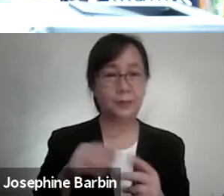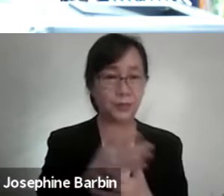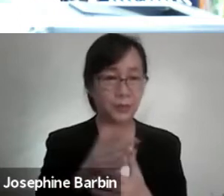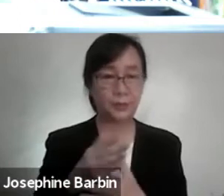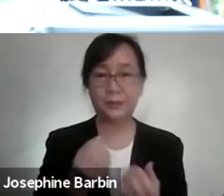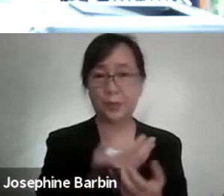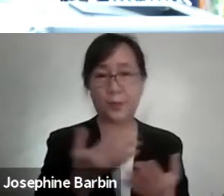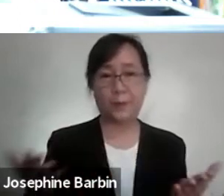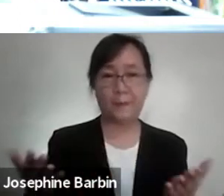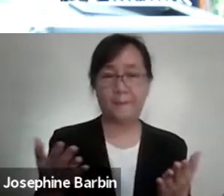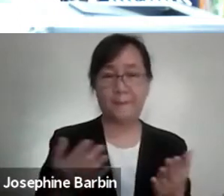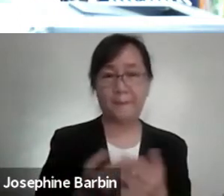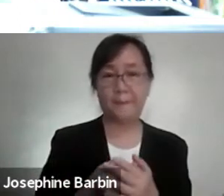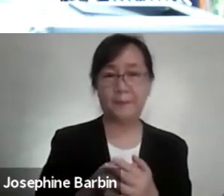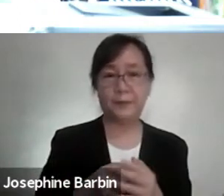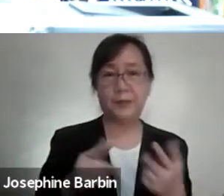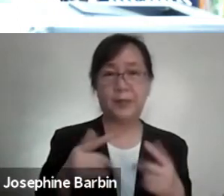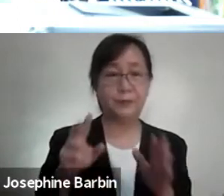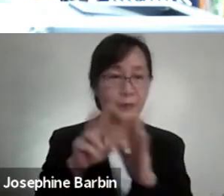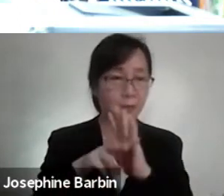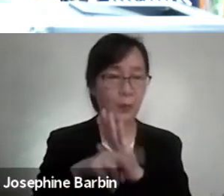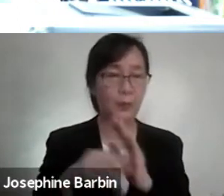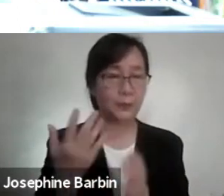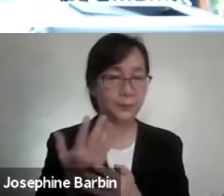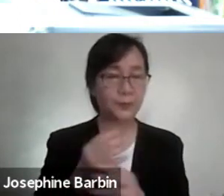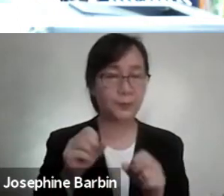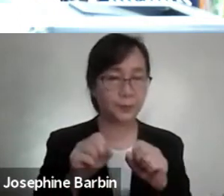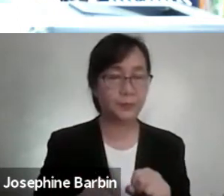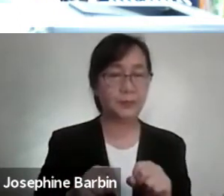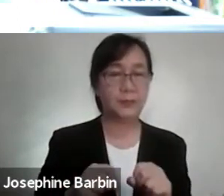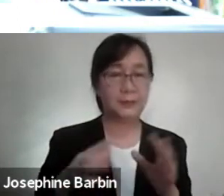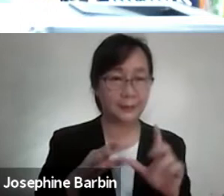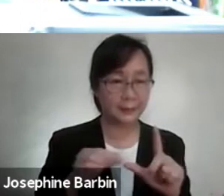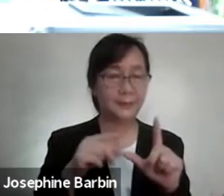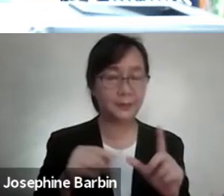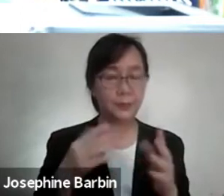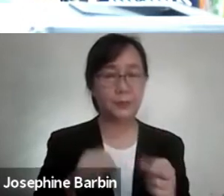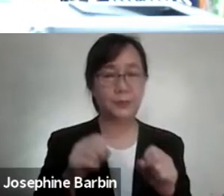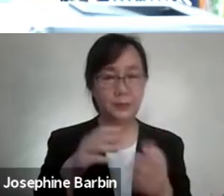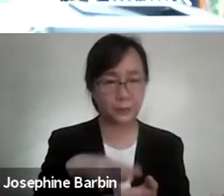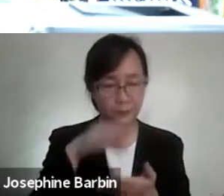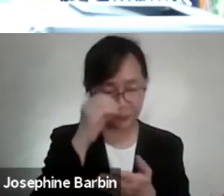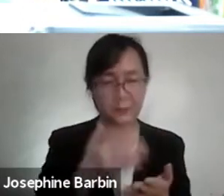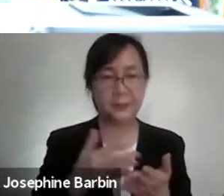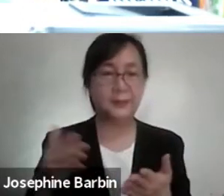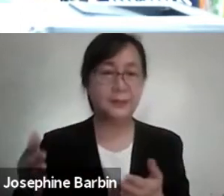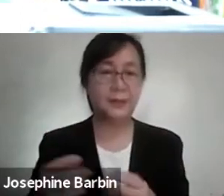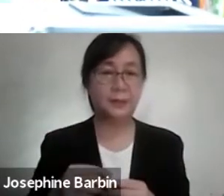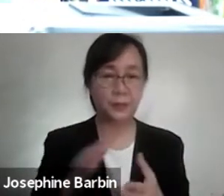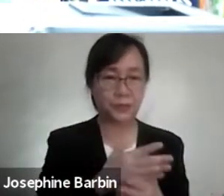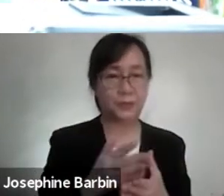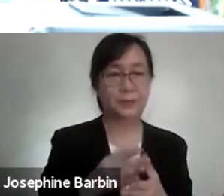the PowerPoint and the links and the video clips so we can learn further in details and we can also